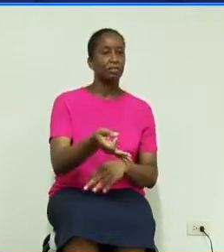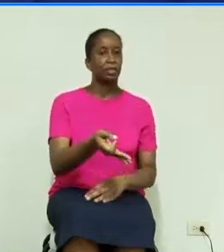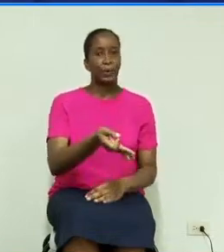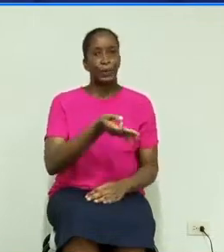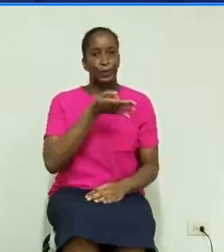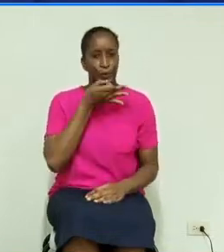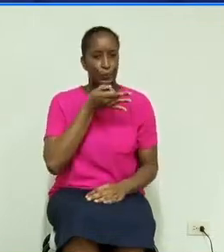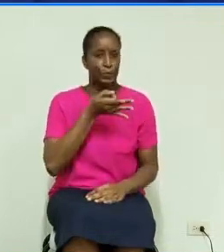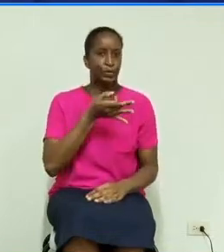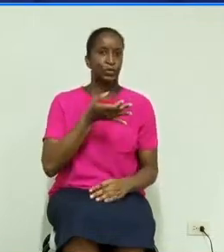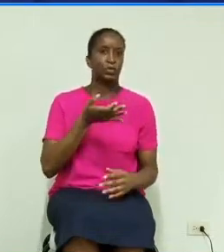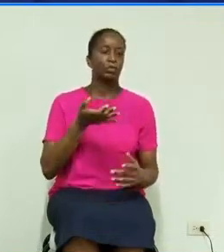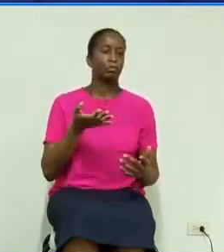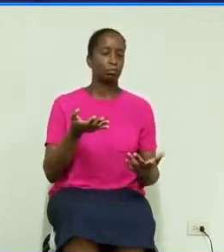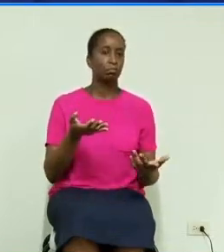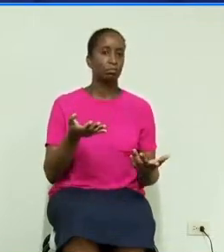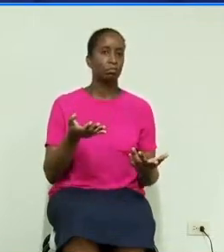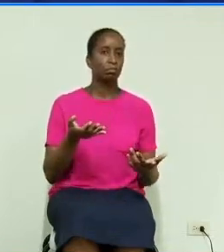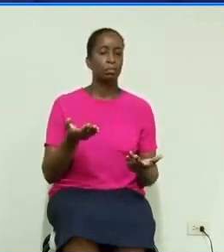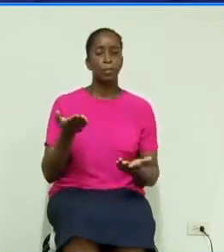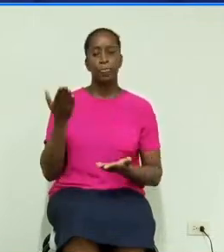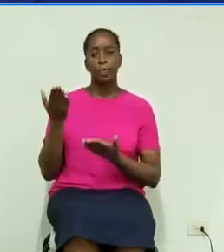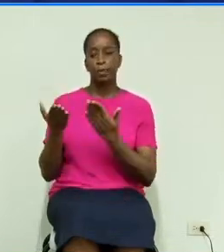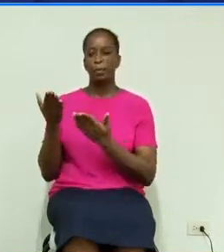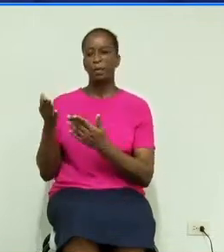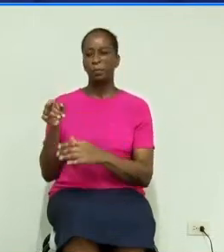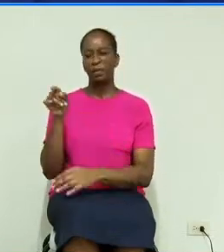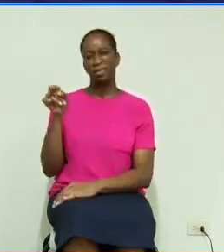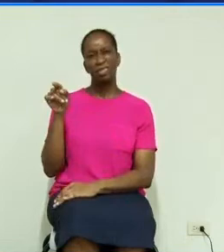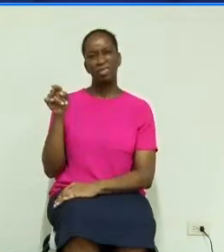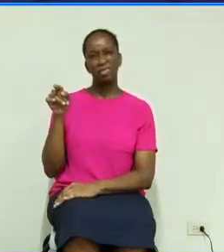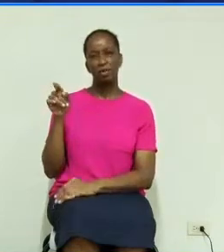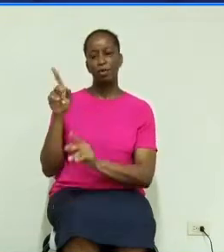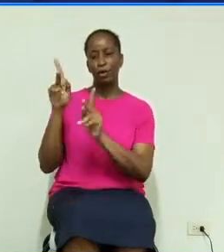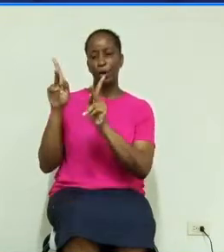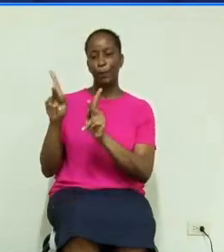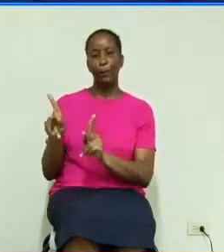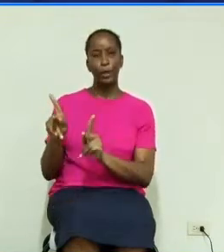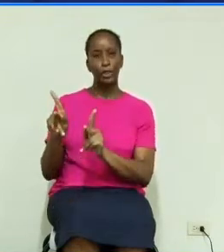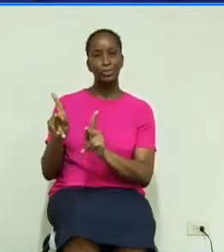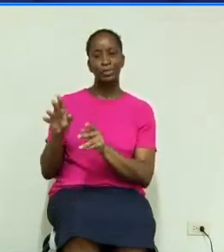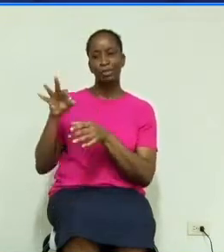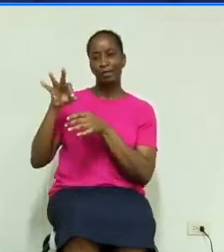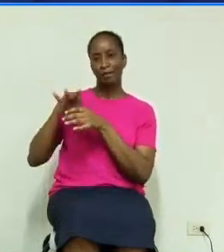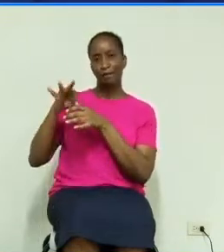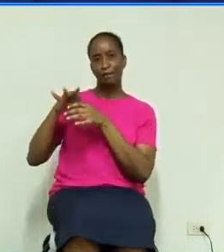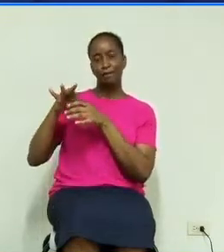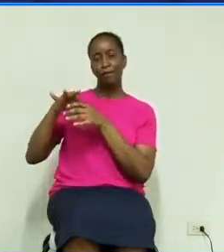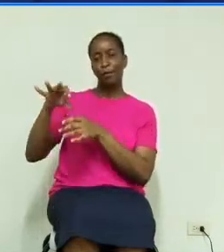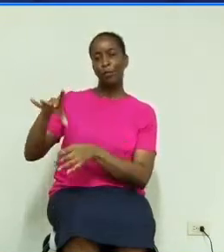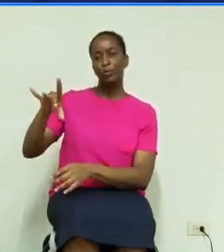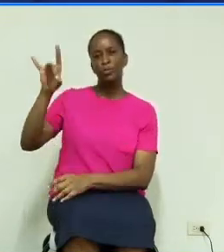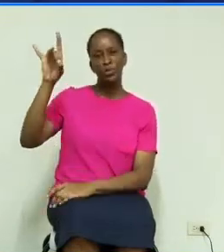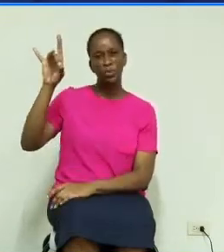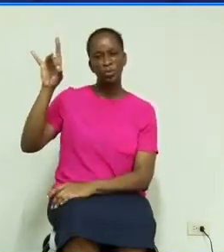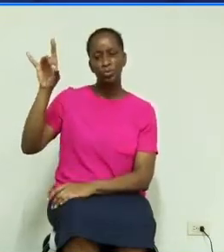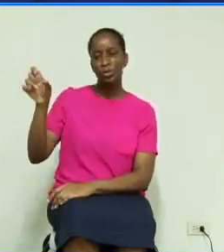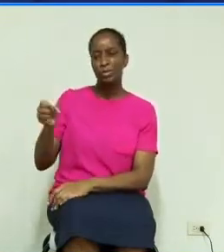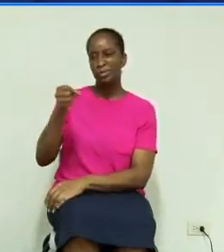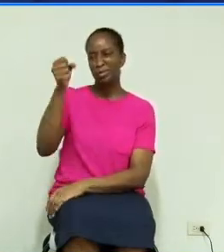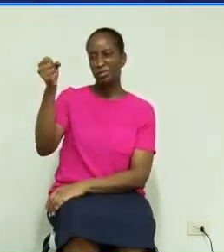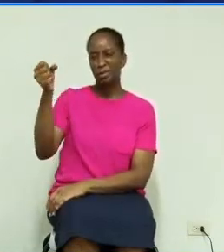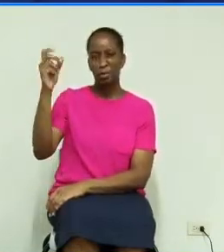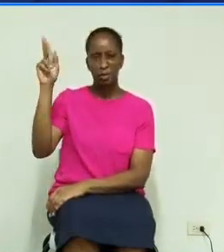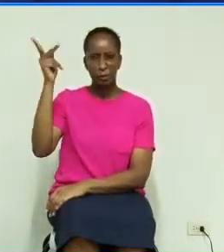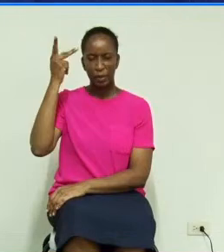and sometimes the person that run for politics might not necessarily have the expertise that might be